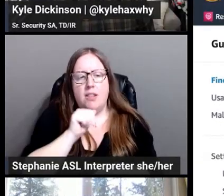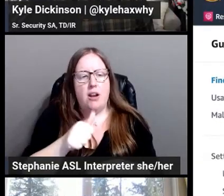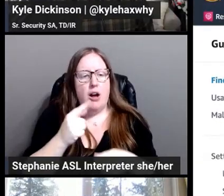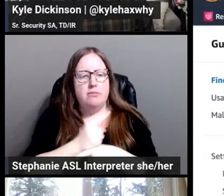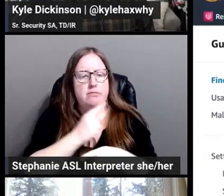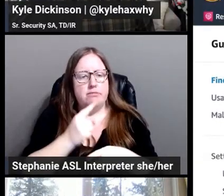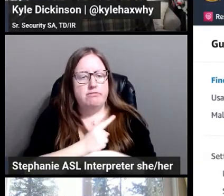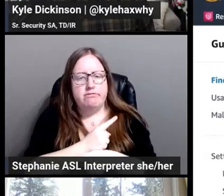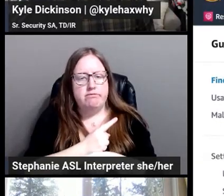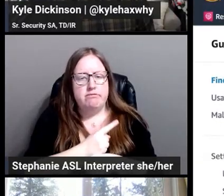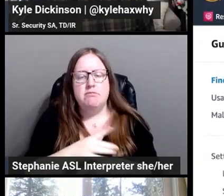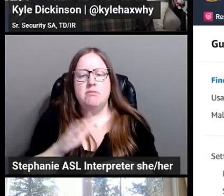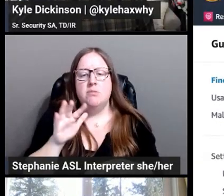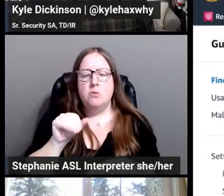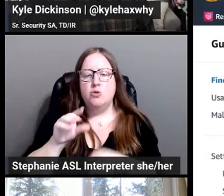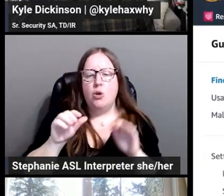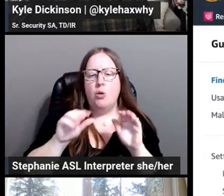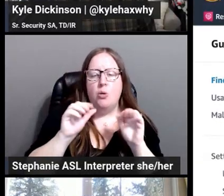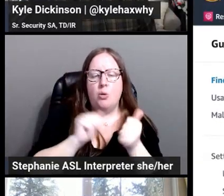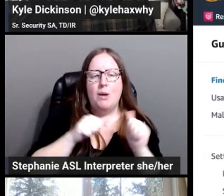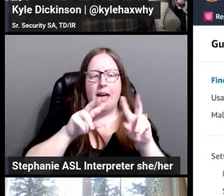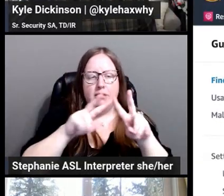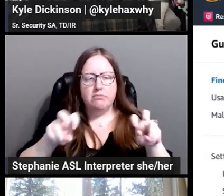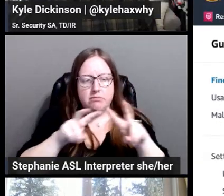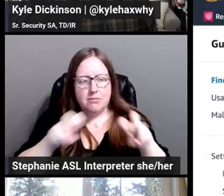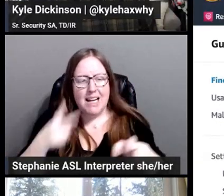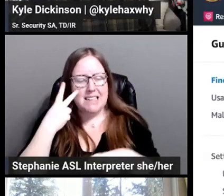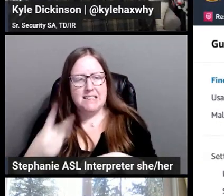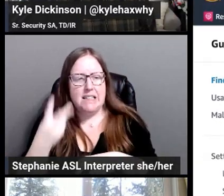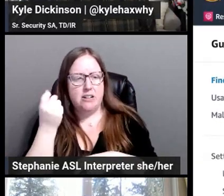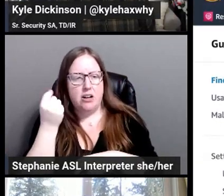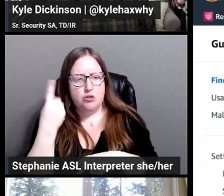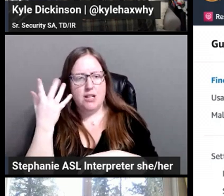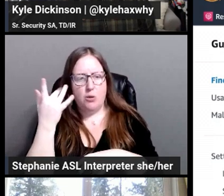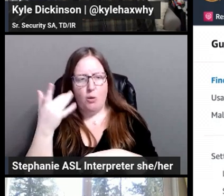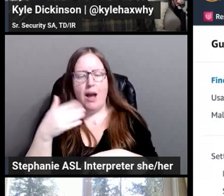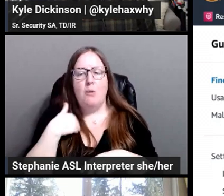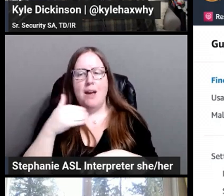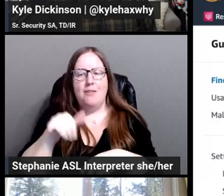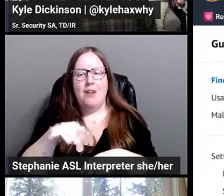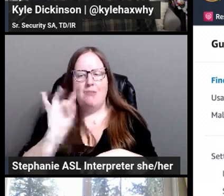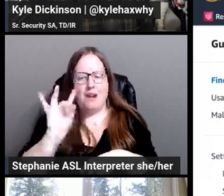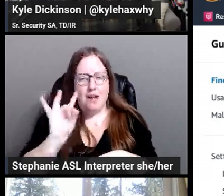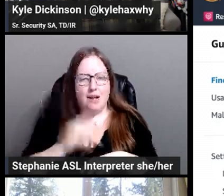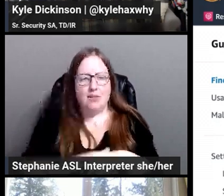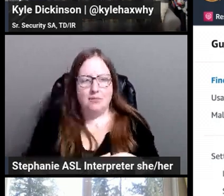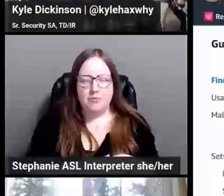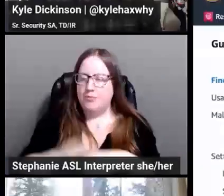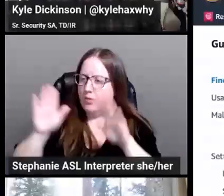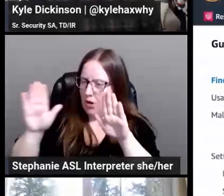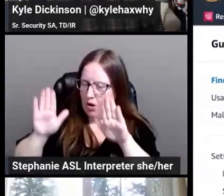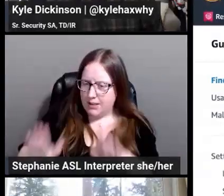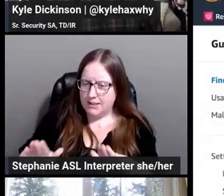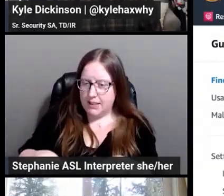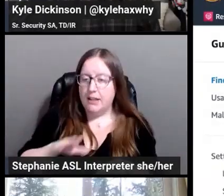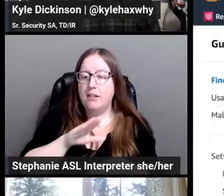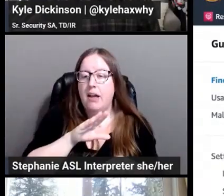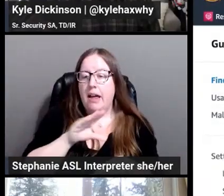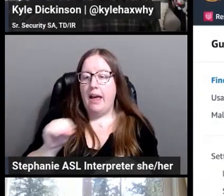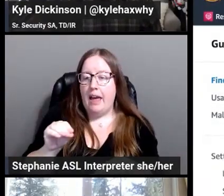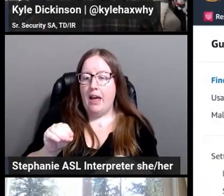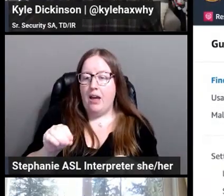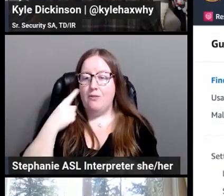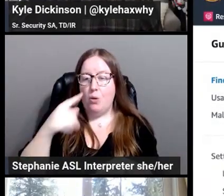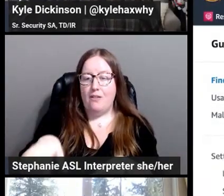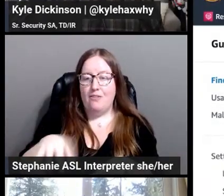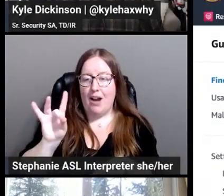different, to allow a security analyst to triage and understand why we generated a finding. Awesome. And actually, speaking of findings, so we're going to be using